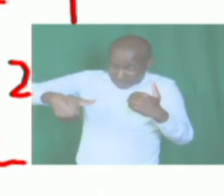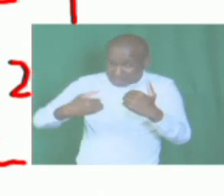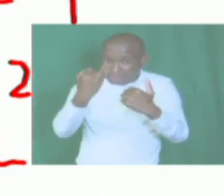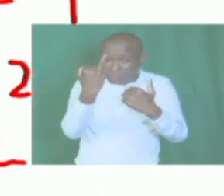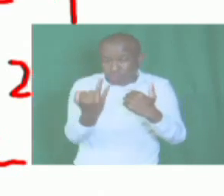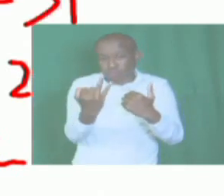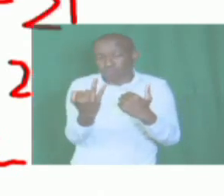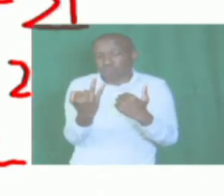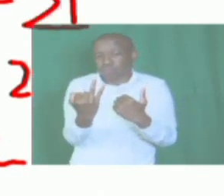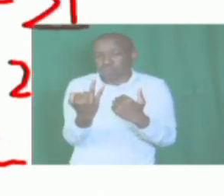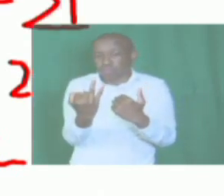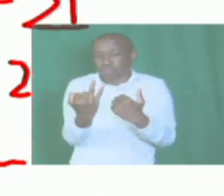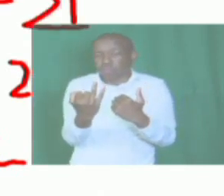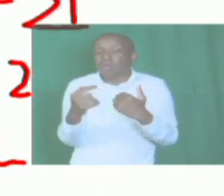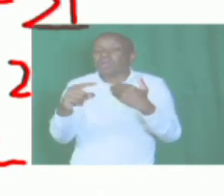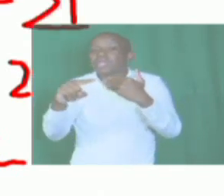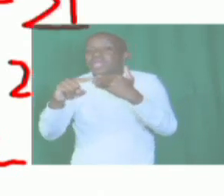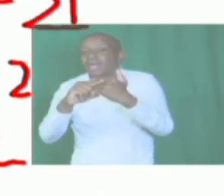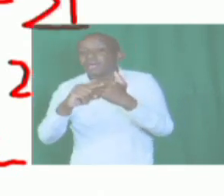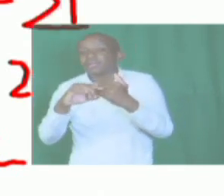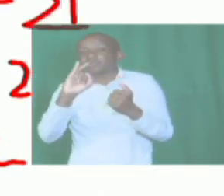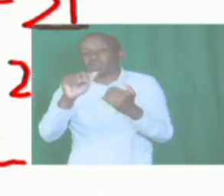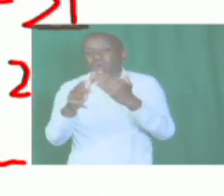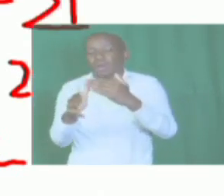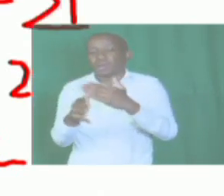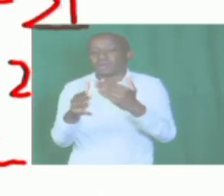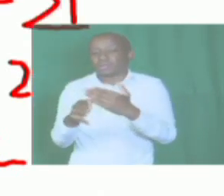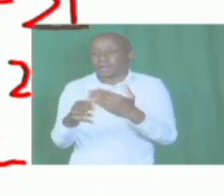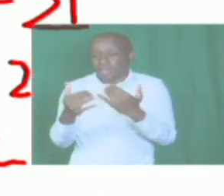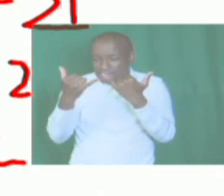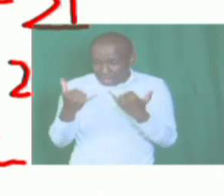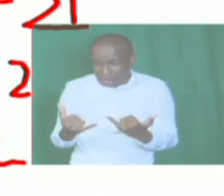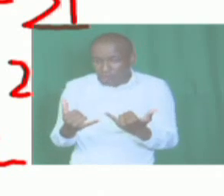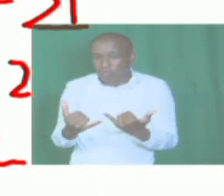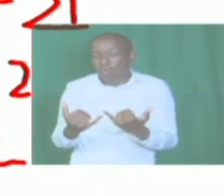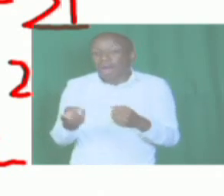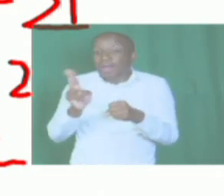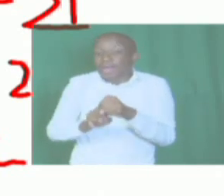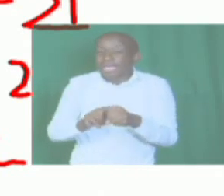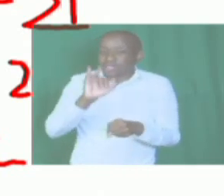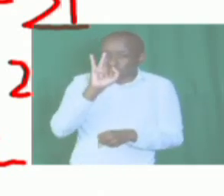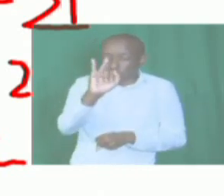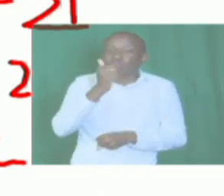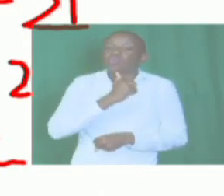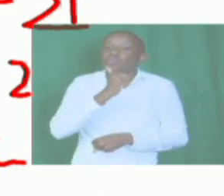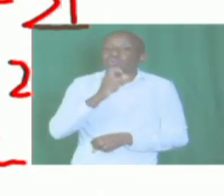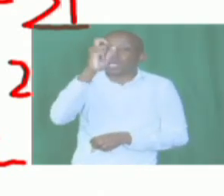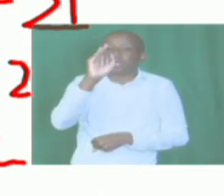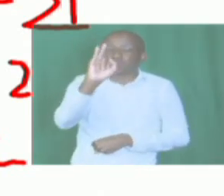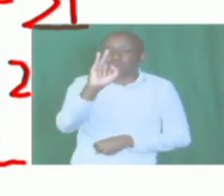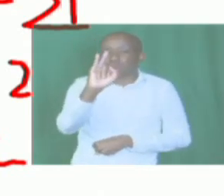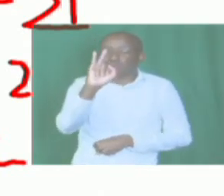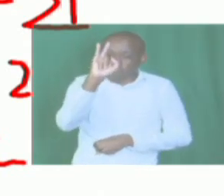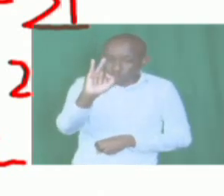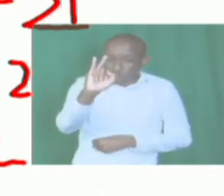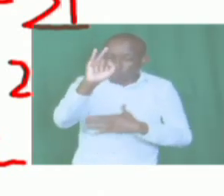we get -2. And then finally, we substitute 2. Then we are going to